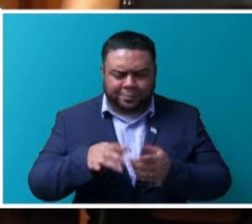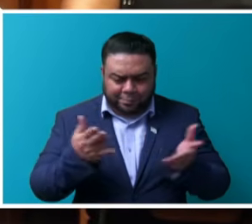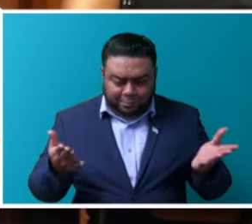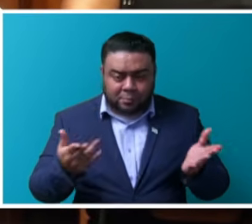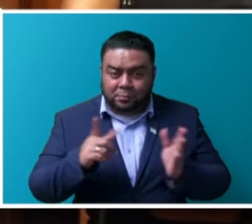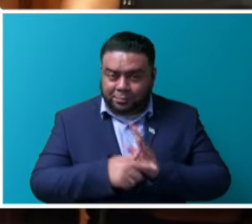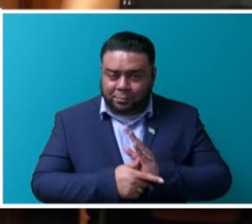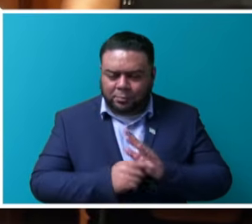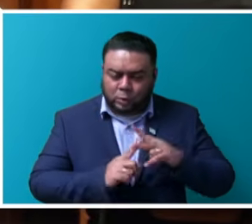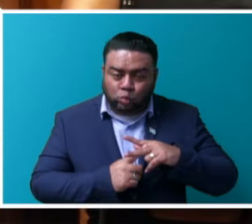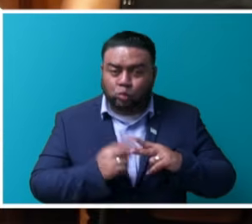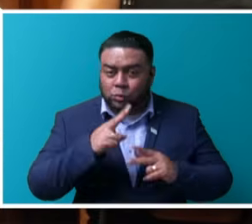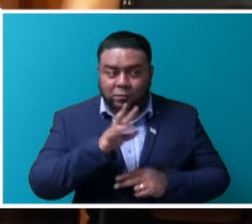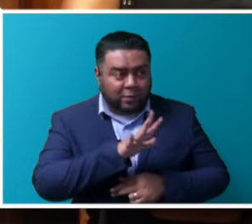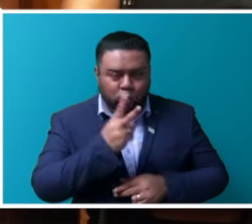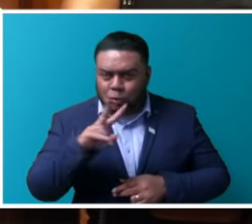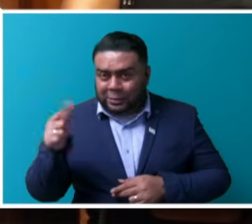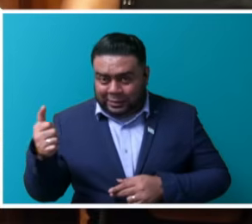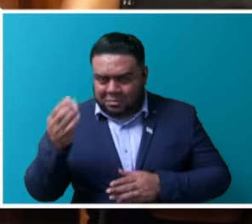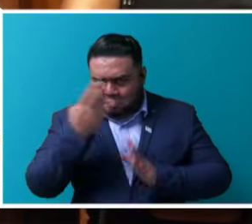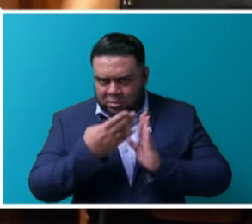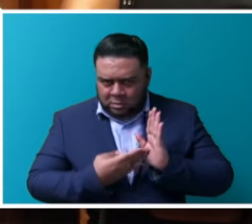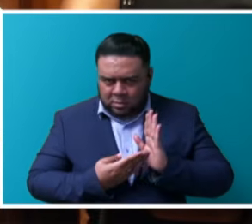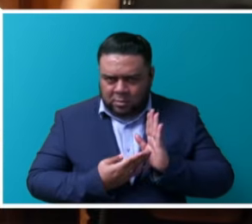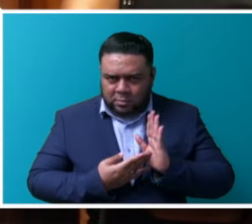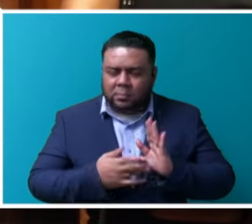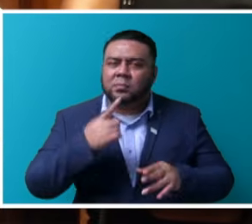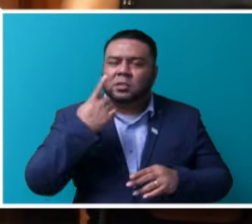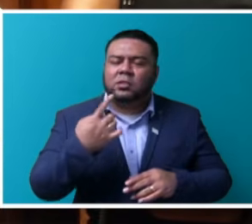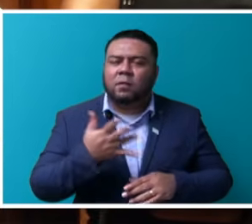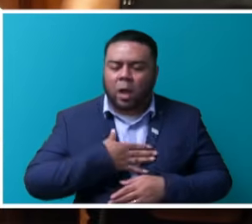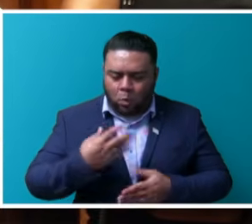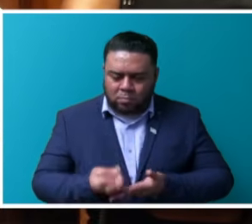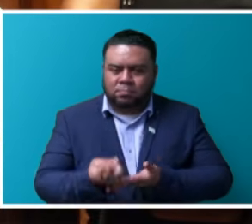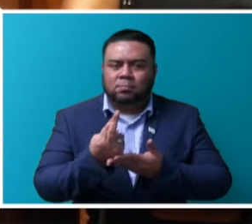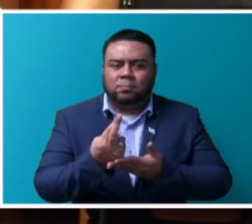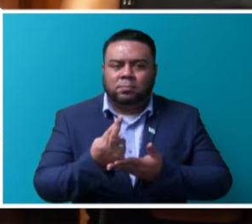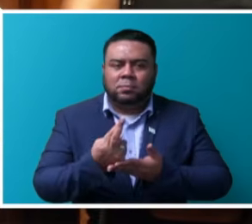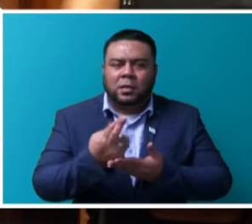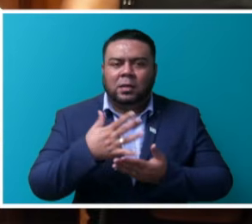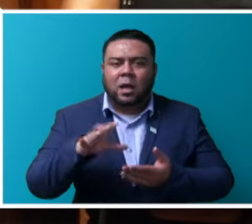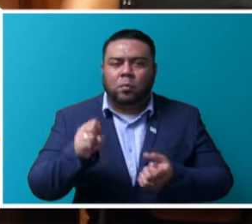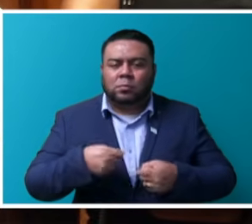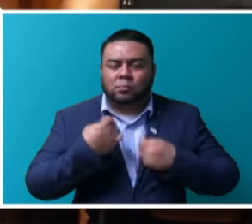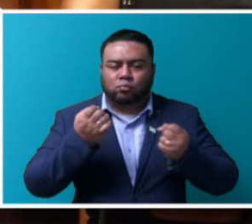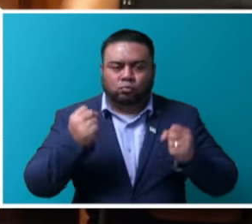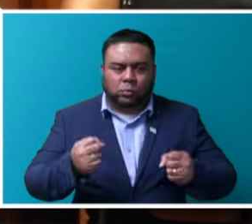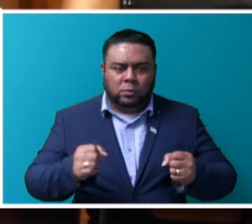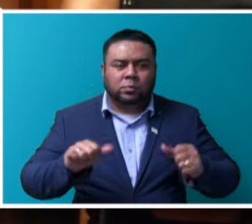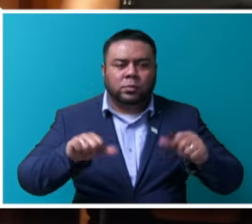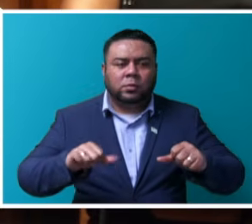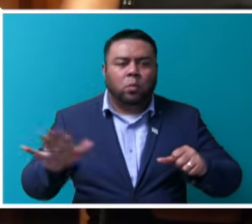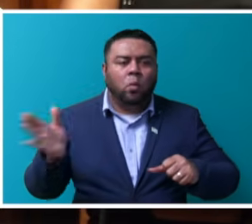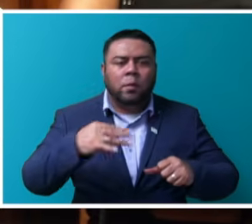our 2025-2026 budget speaks of our determination for securing and protecting Fijians at all